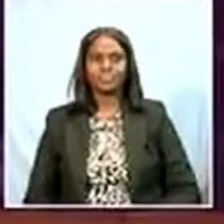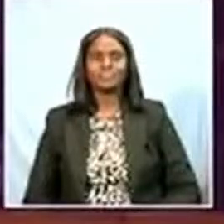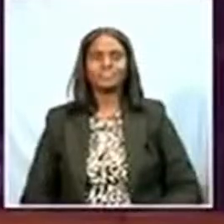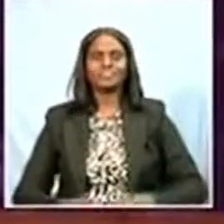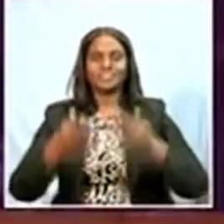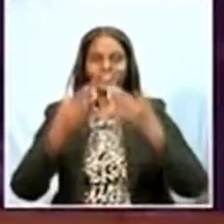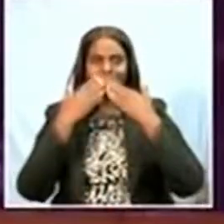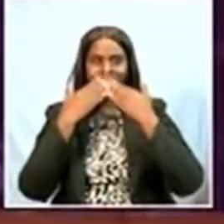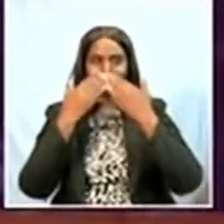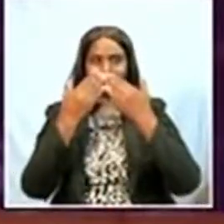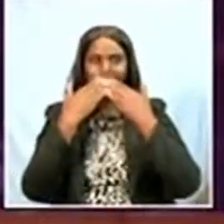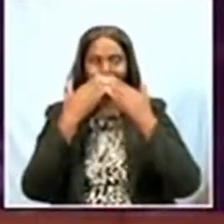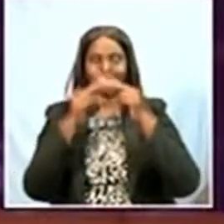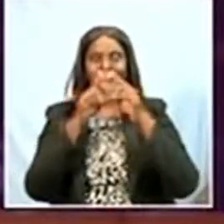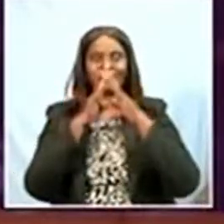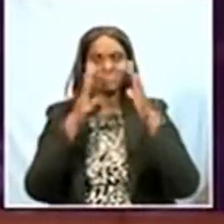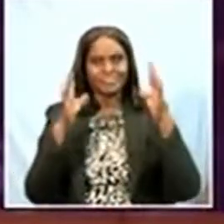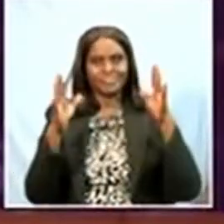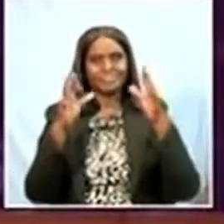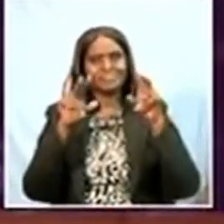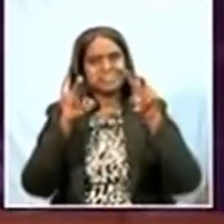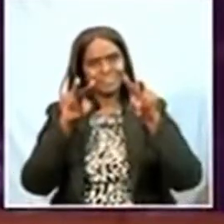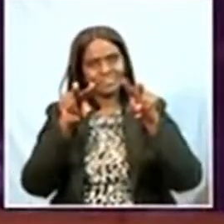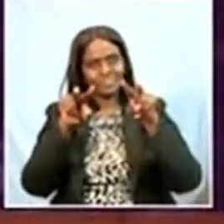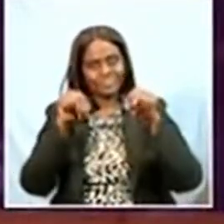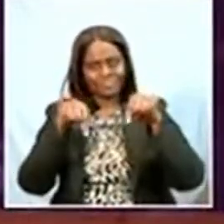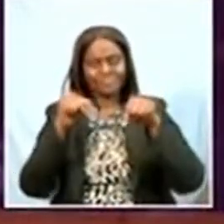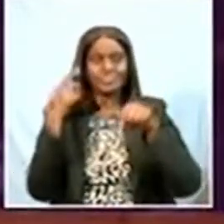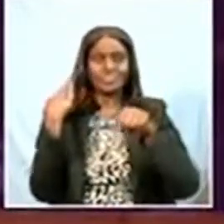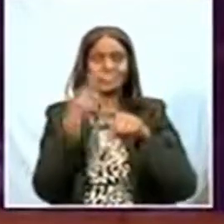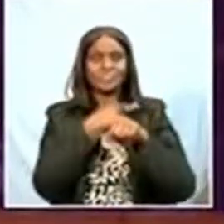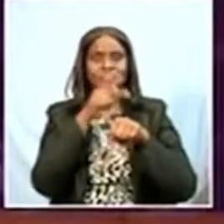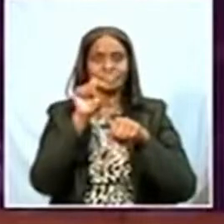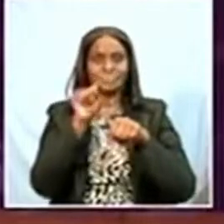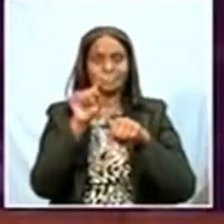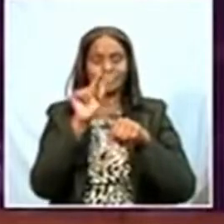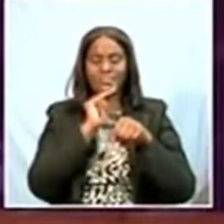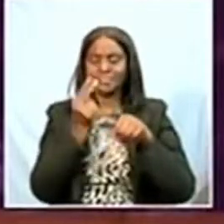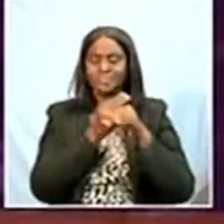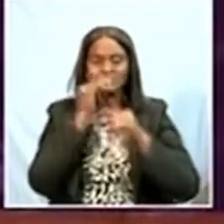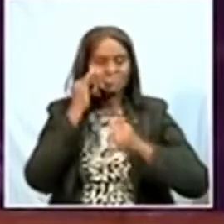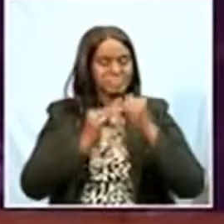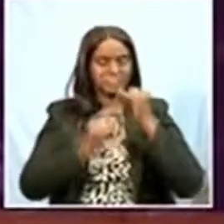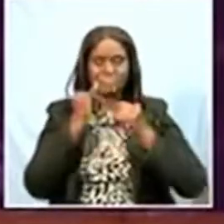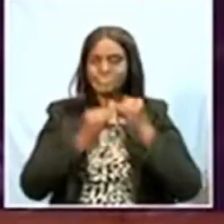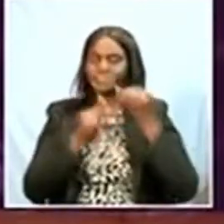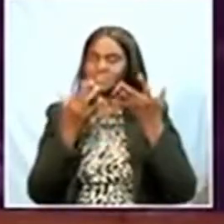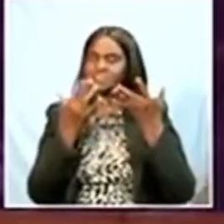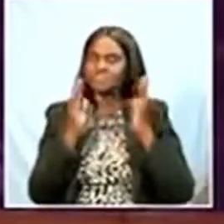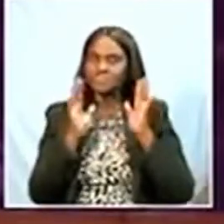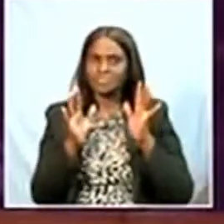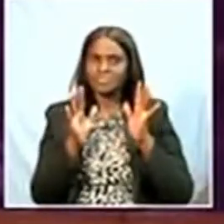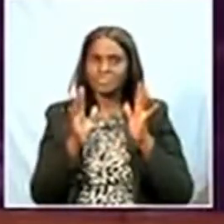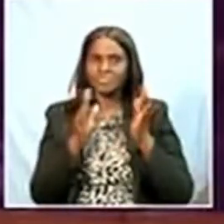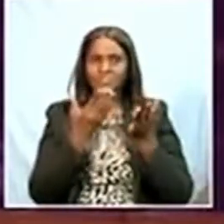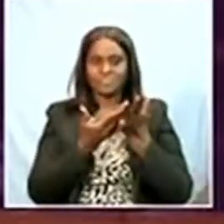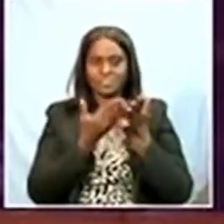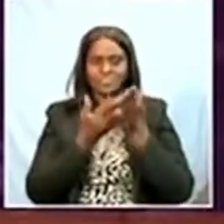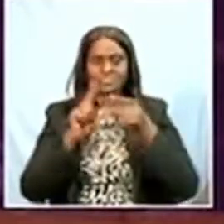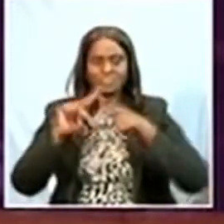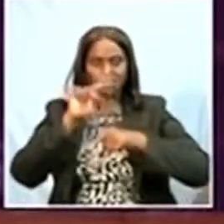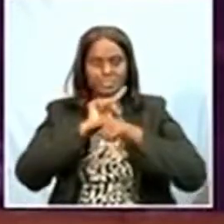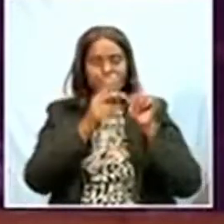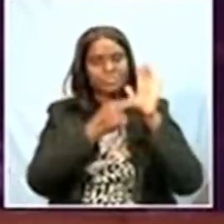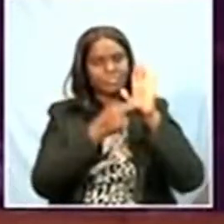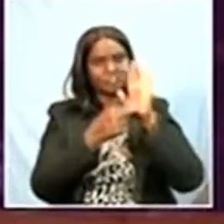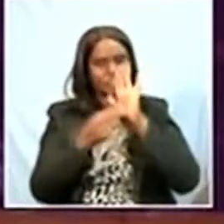Well, thank you so much for being with us on Parliament Television. This is where we come to the end of today's